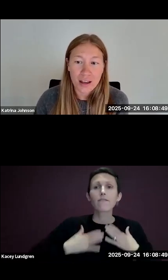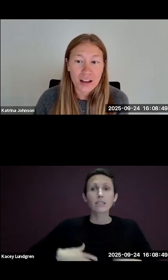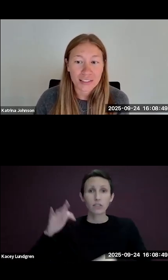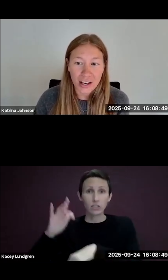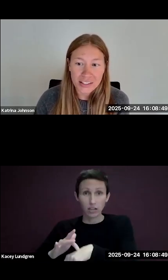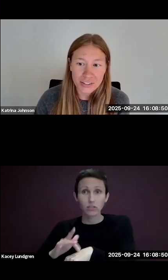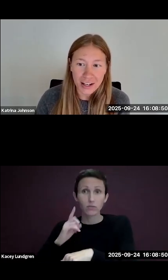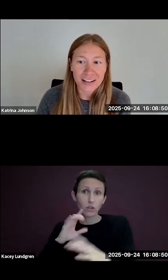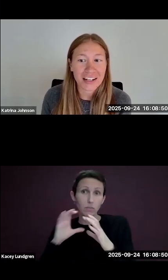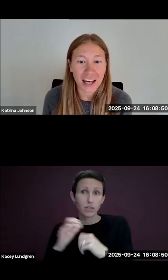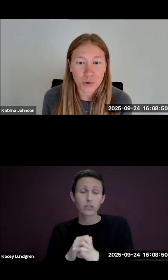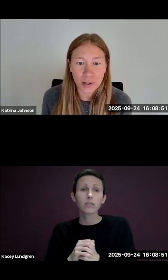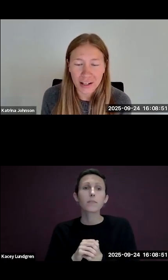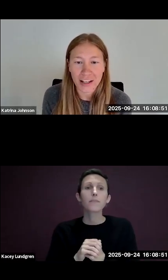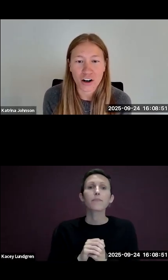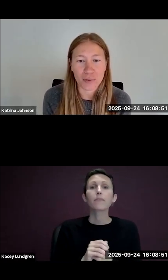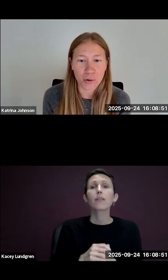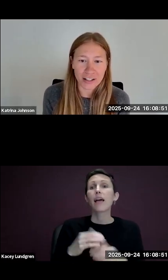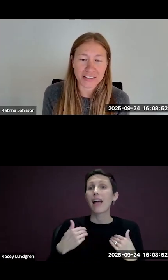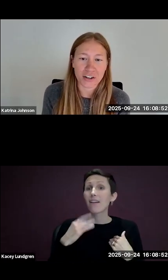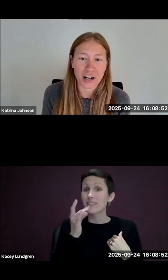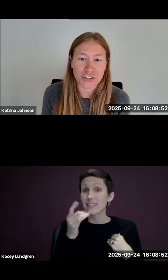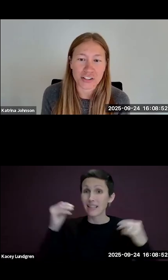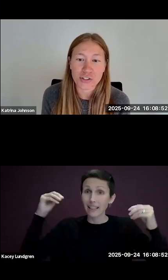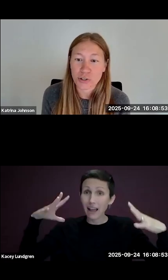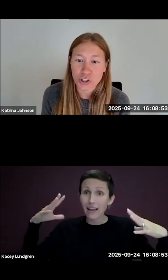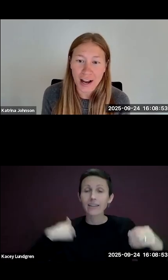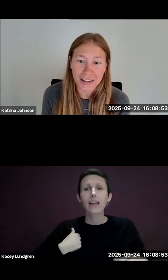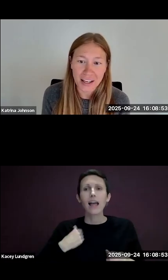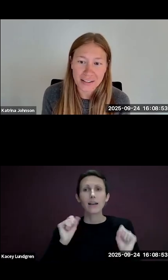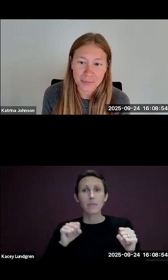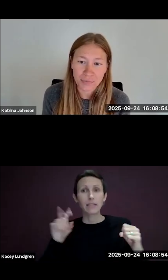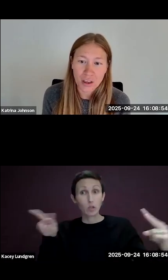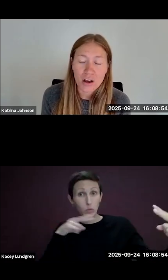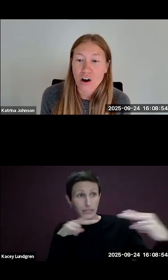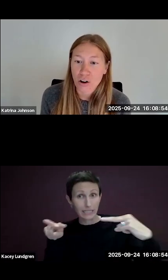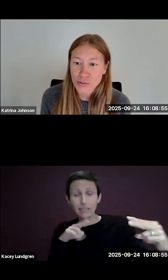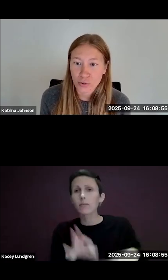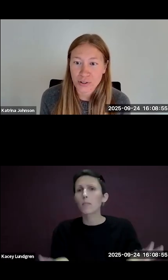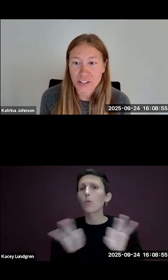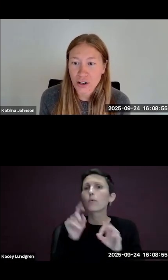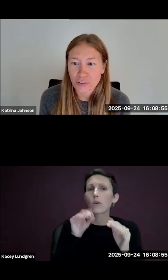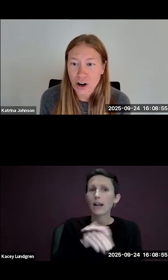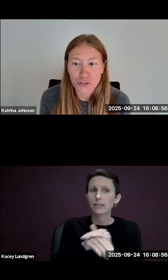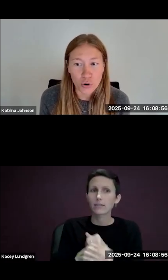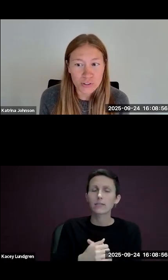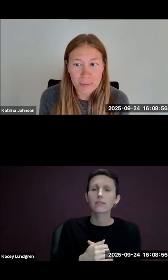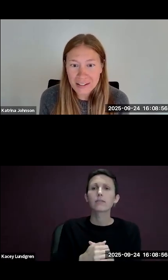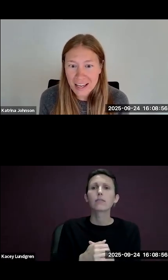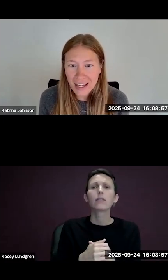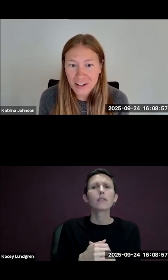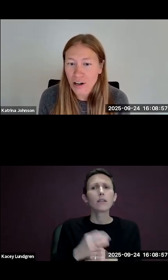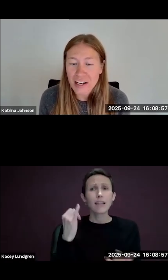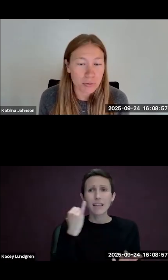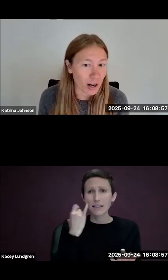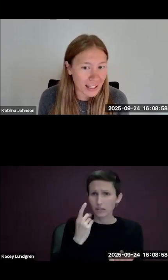communicate. Lines of sight and adequate lighting are important considerations to ensure access. Also, consider if there are notes